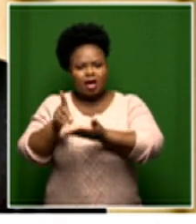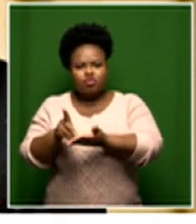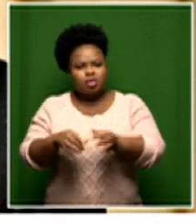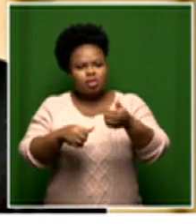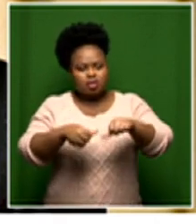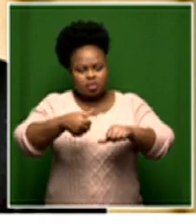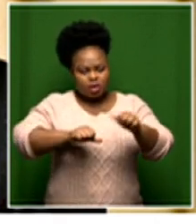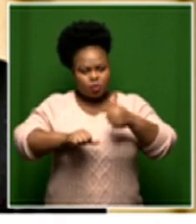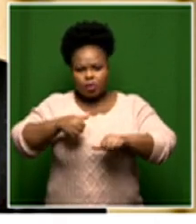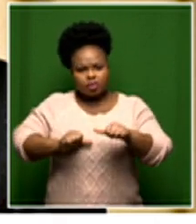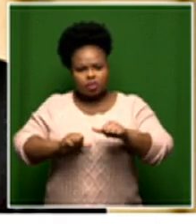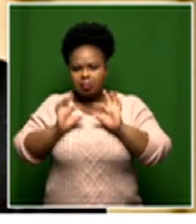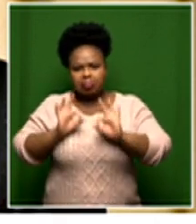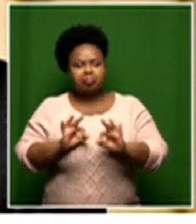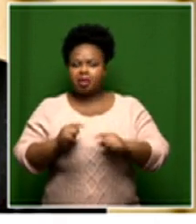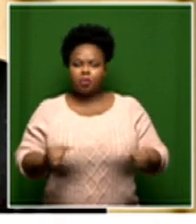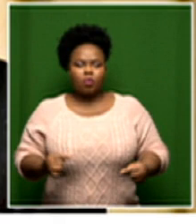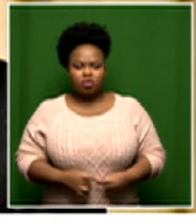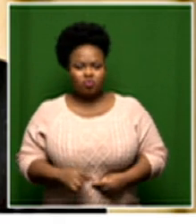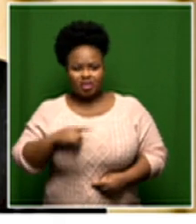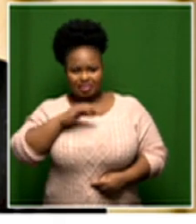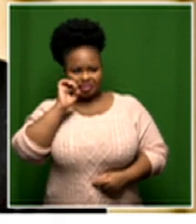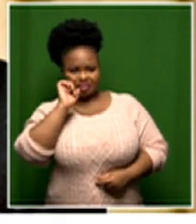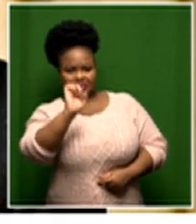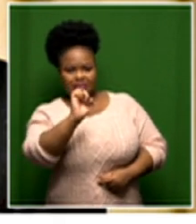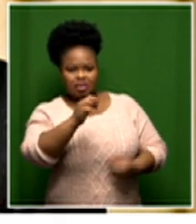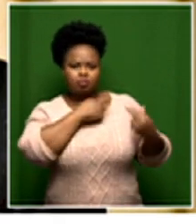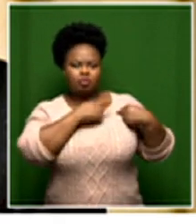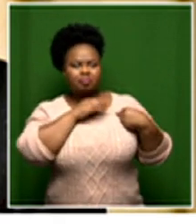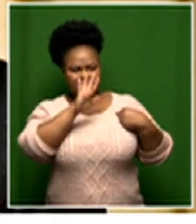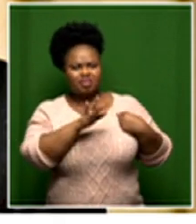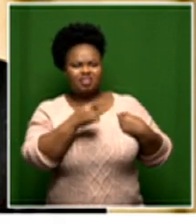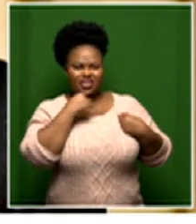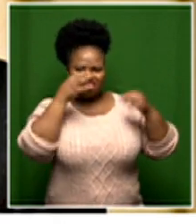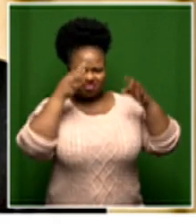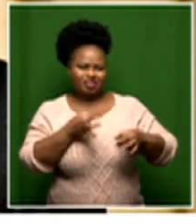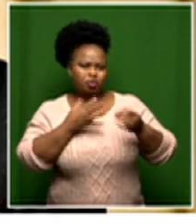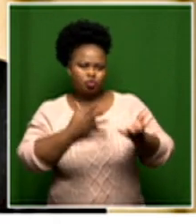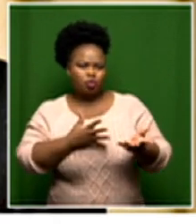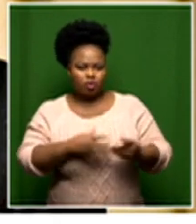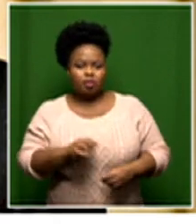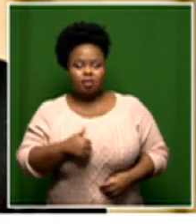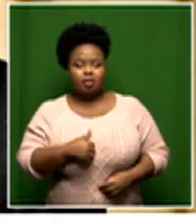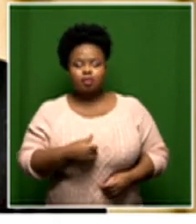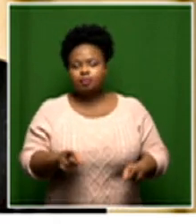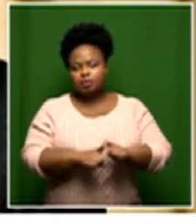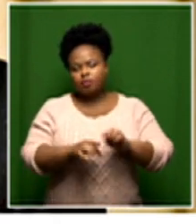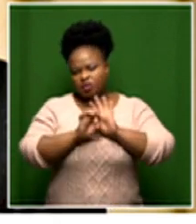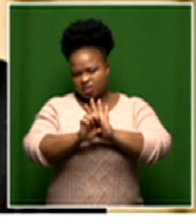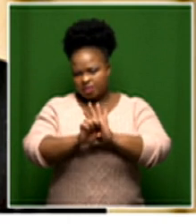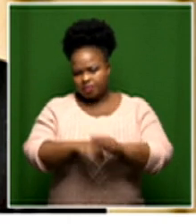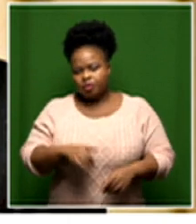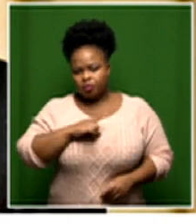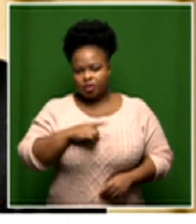supplies. It's not our space; it's their space. Then the details of what we, for example, you have seen